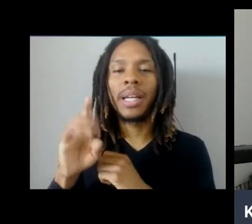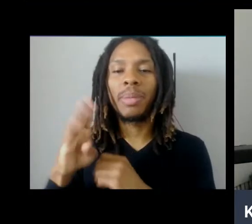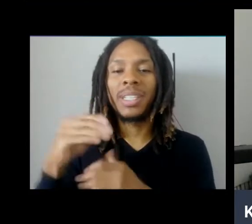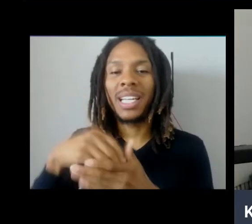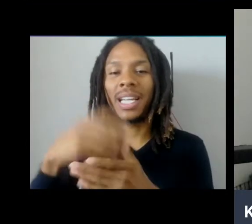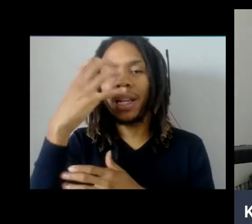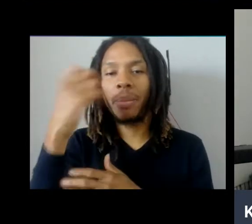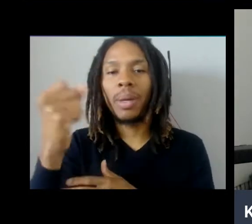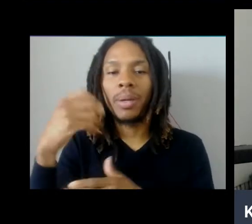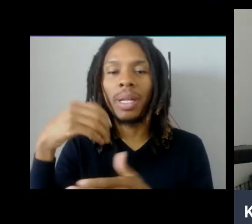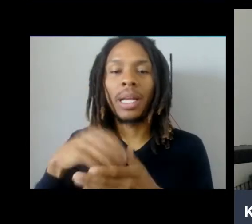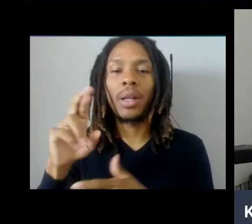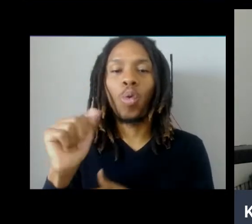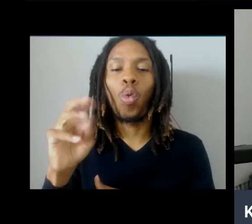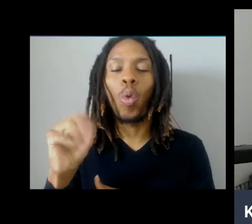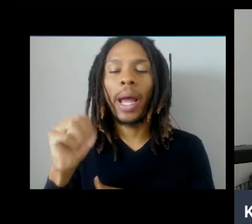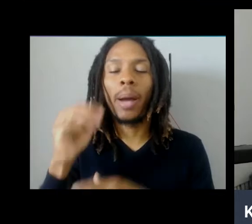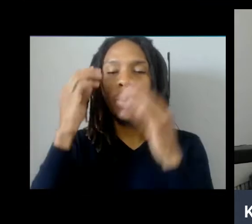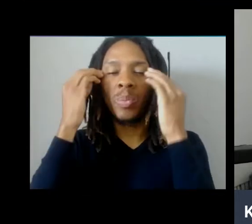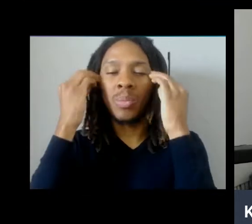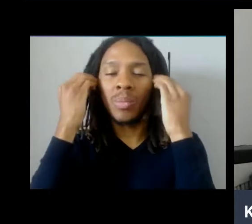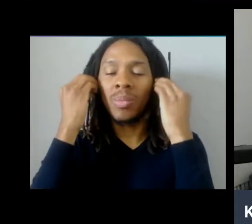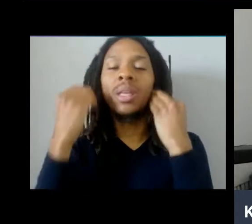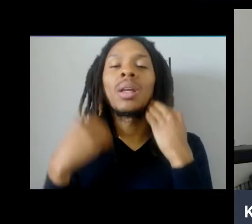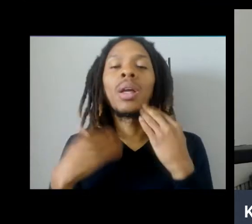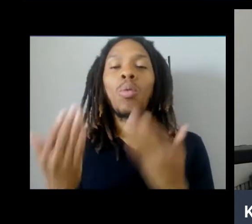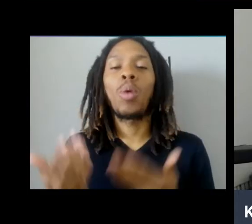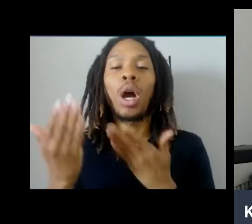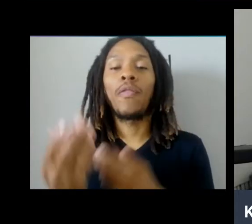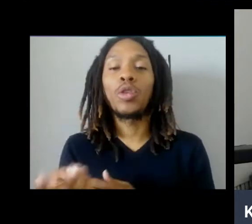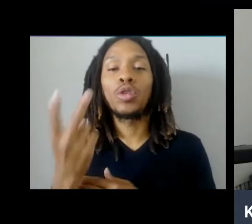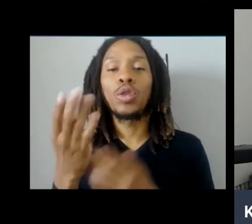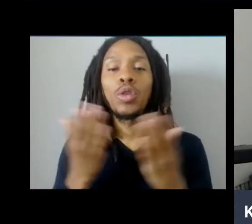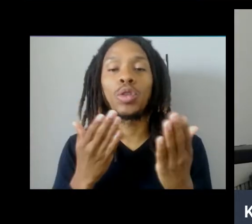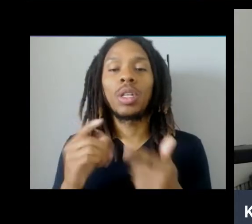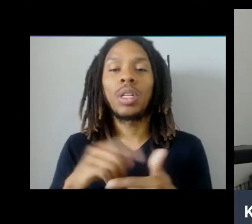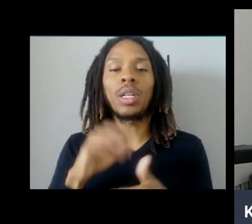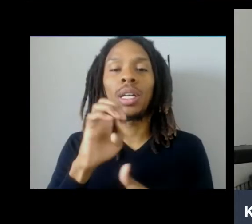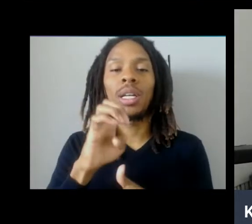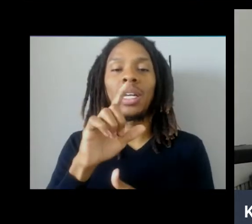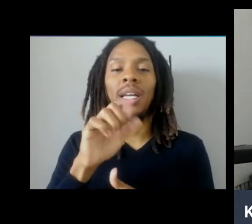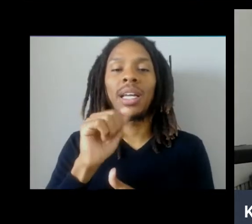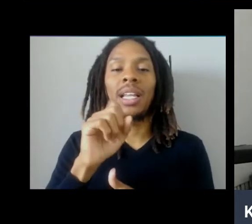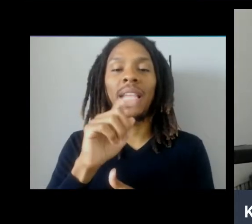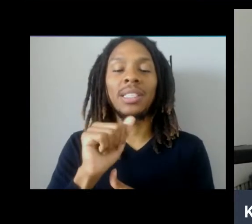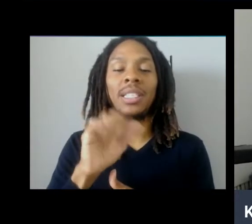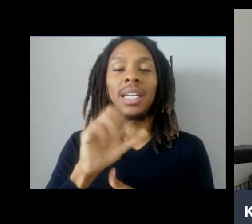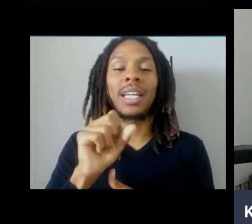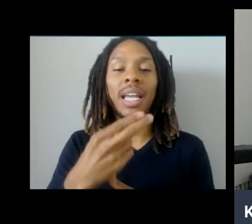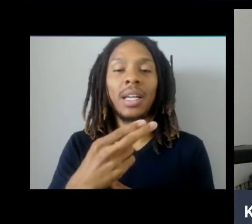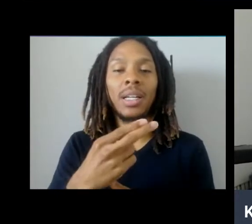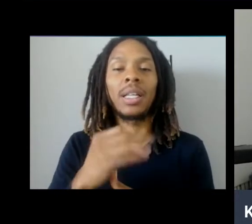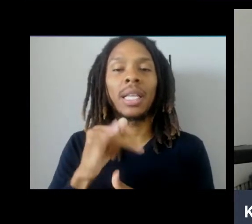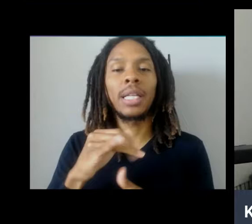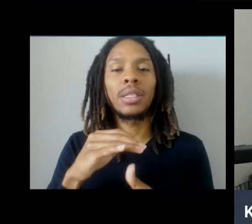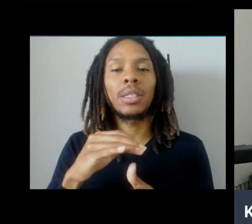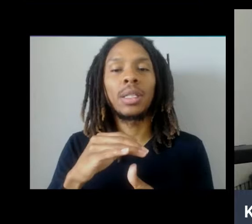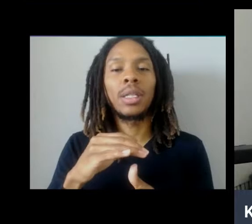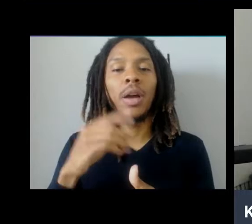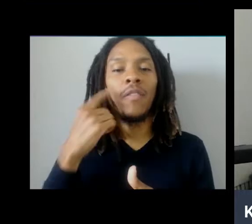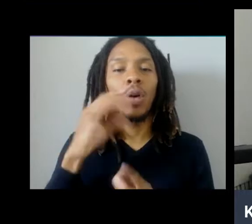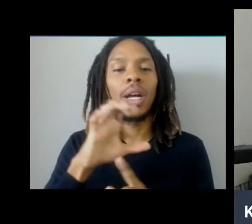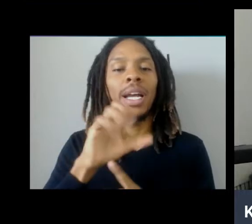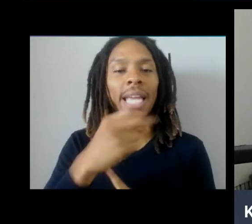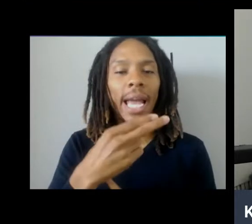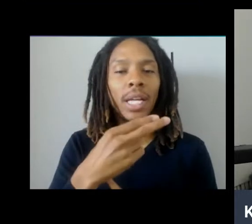RAM. And we offer two of those services, ElastiCache, which is intended to be used as a cache or